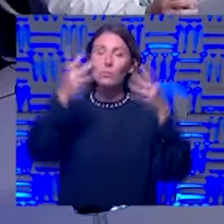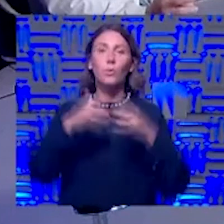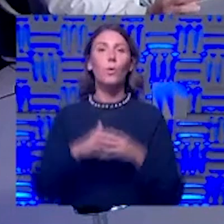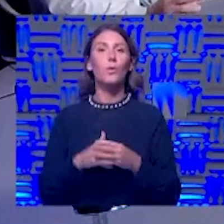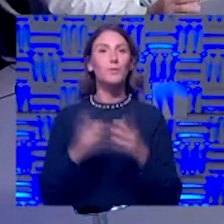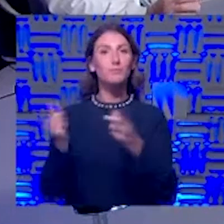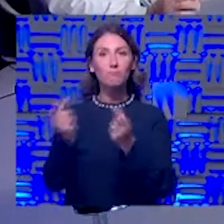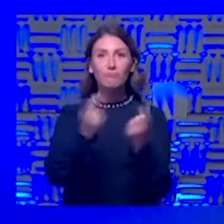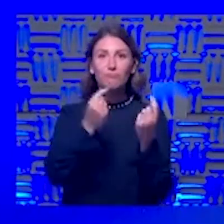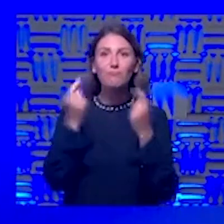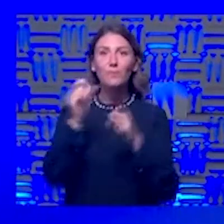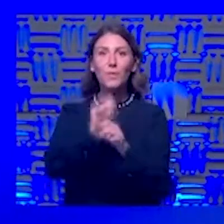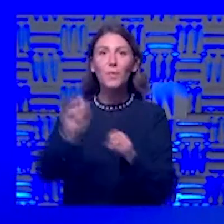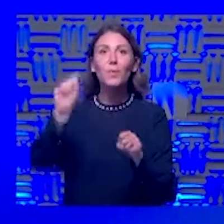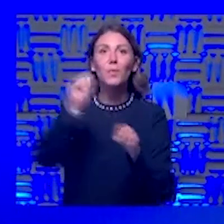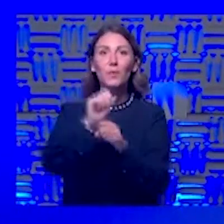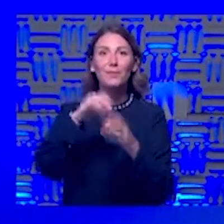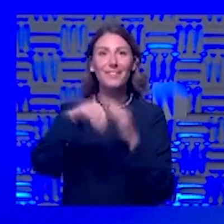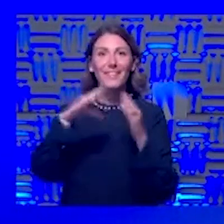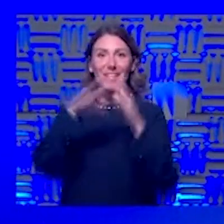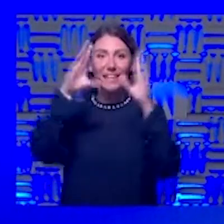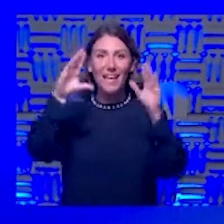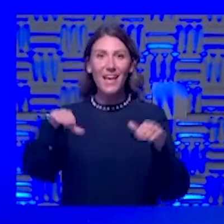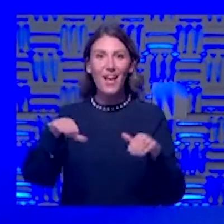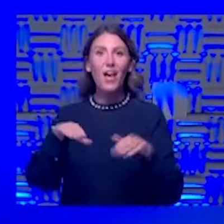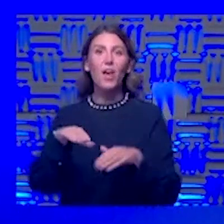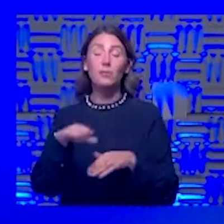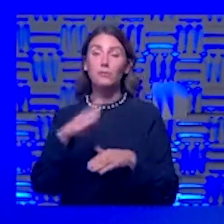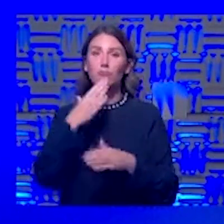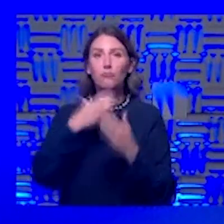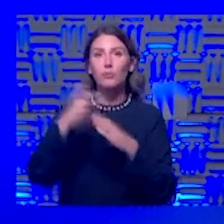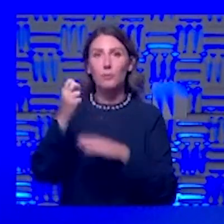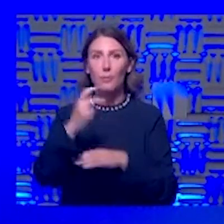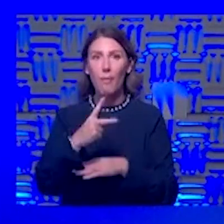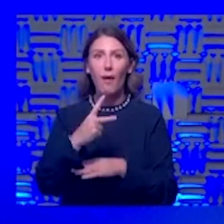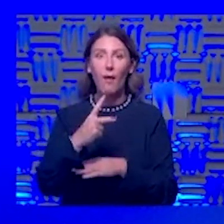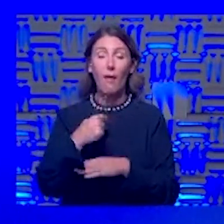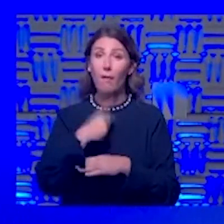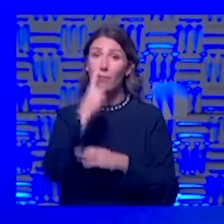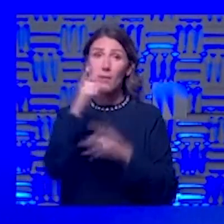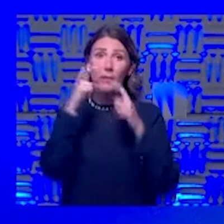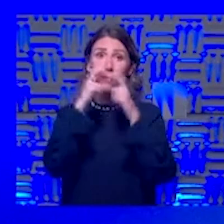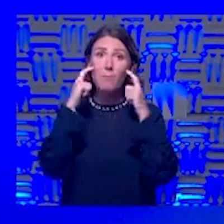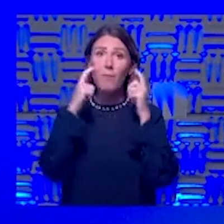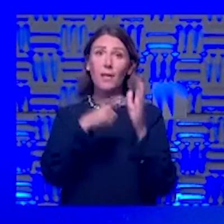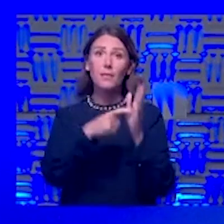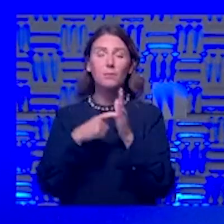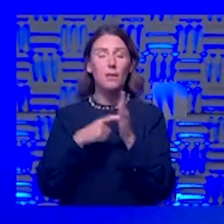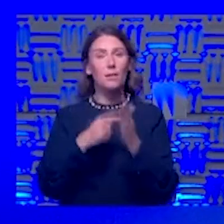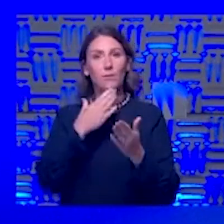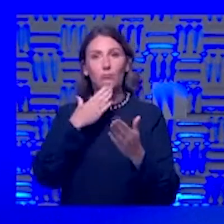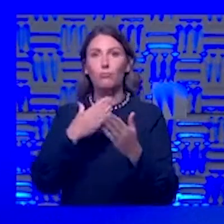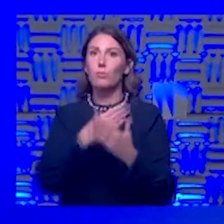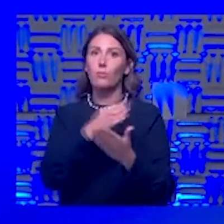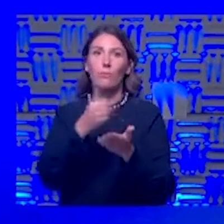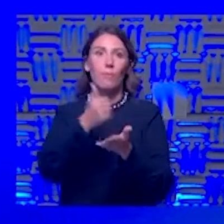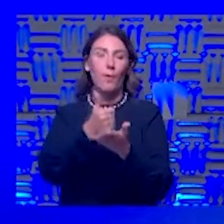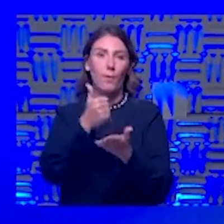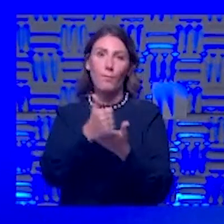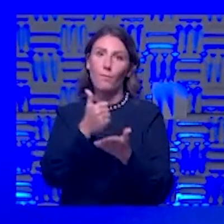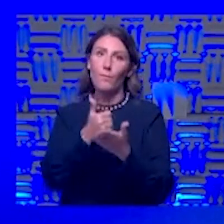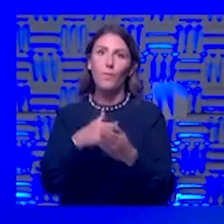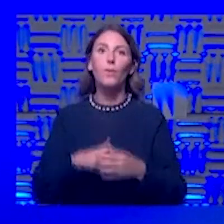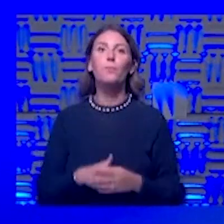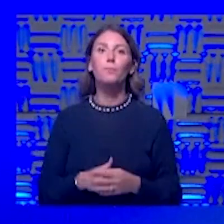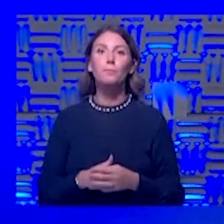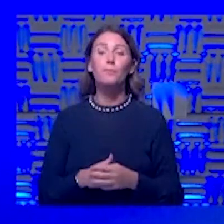and working around the house as well. It's good to be back. You know, I think the mask mandate is going to be very good and very helpful